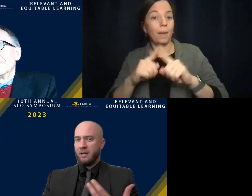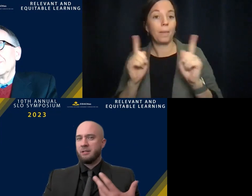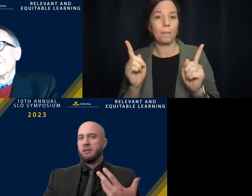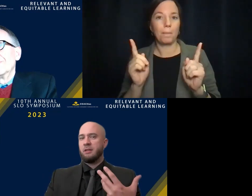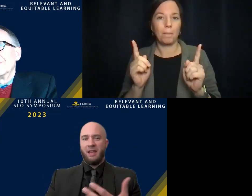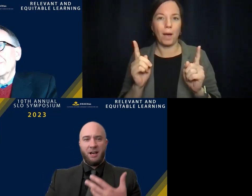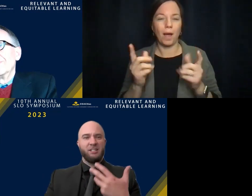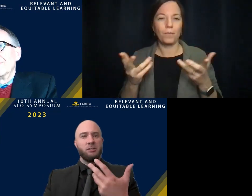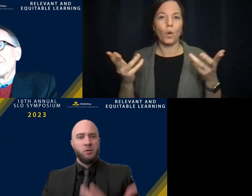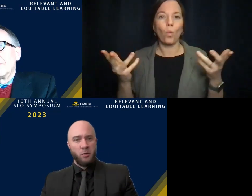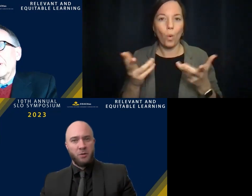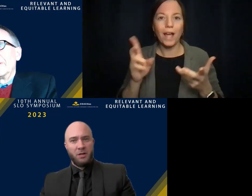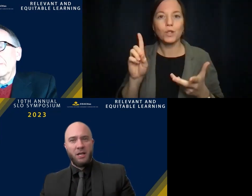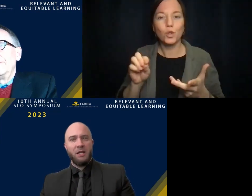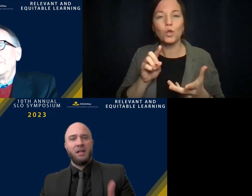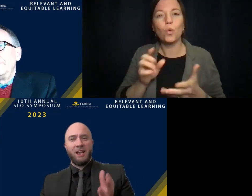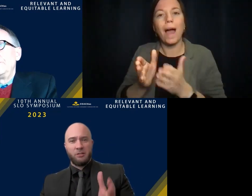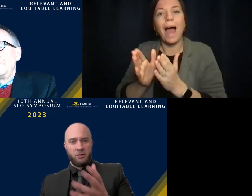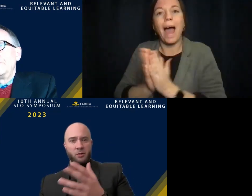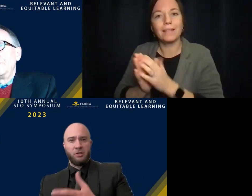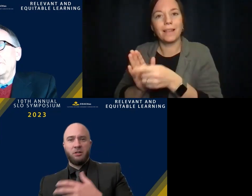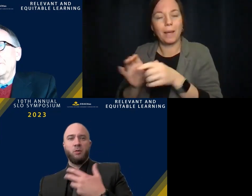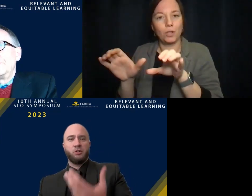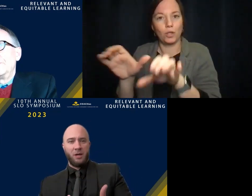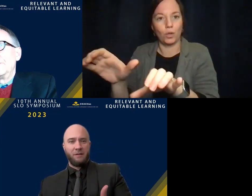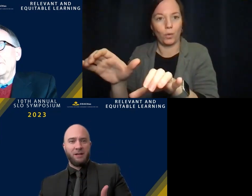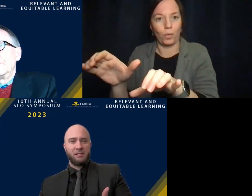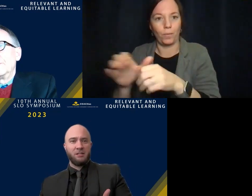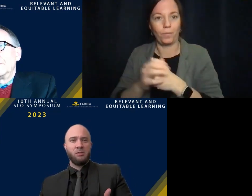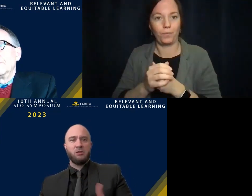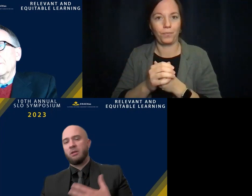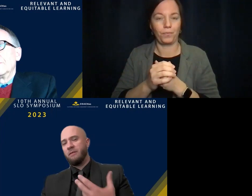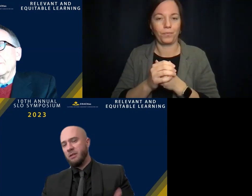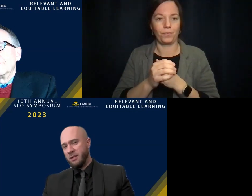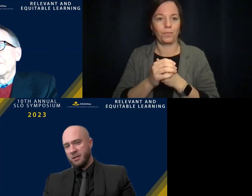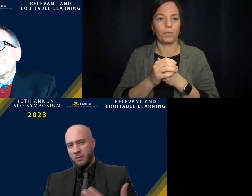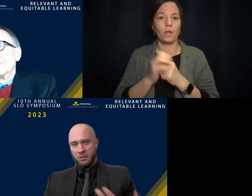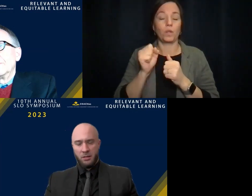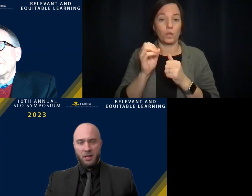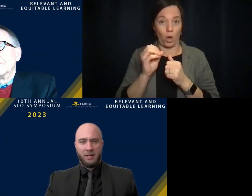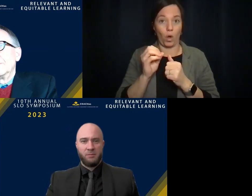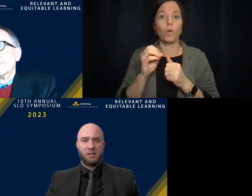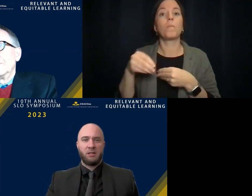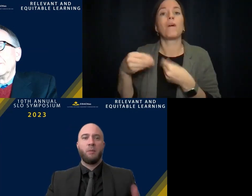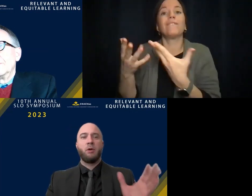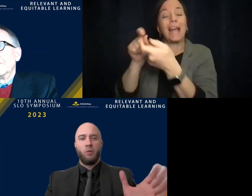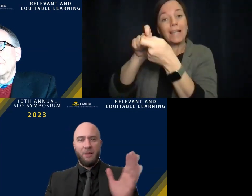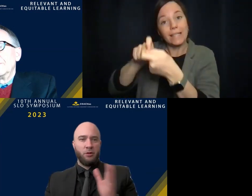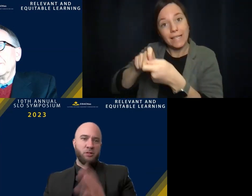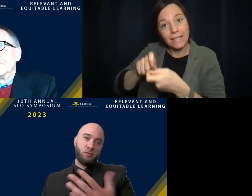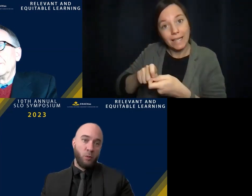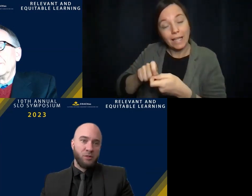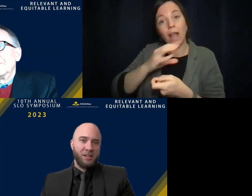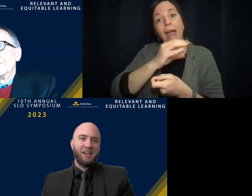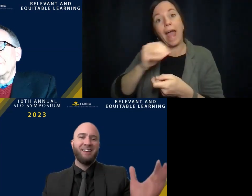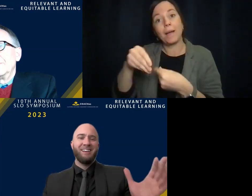do you ask the AI to do? Right. It answers the question on what you have asked it to do. So given the detail and the aspect and the